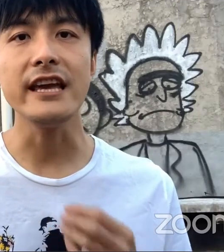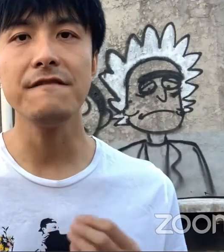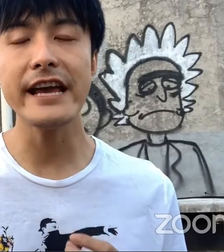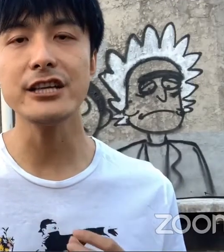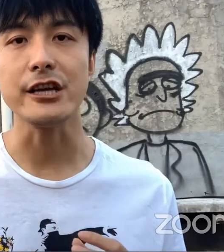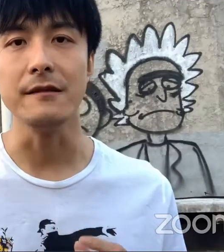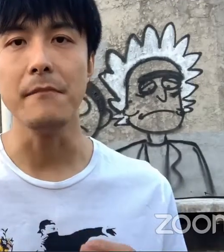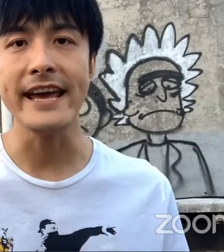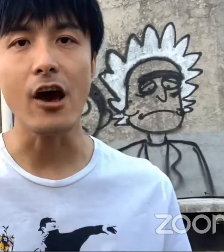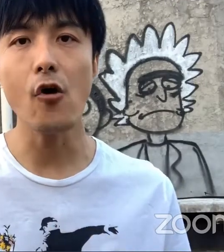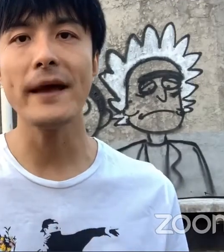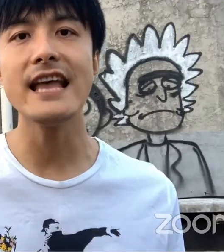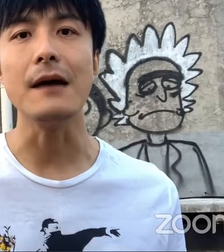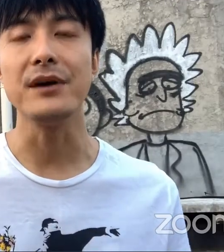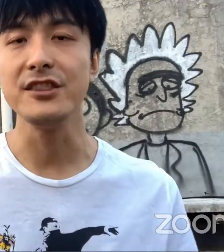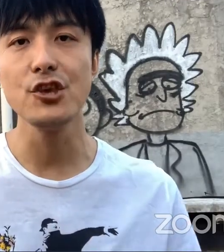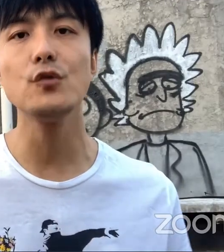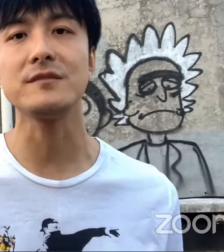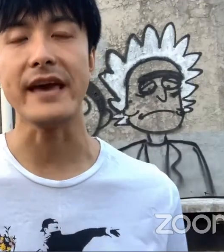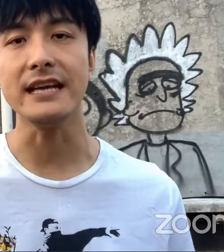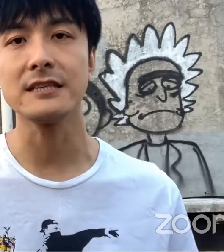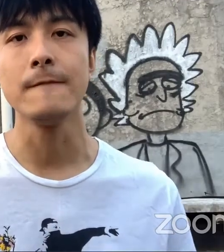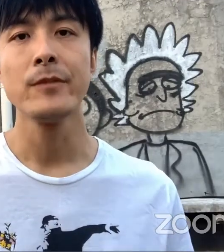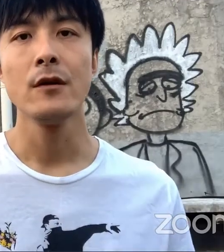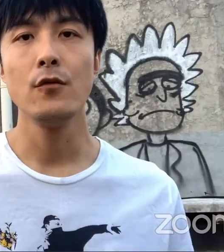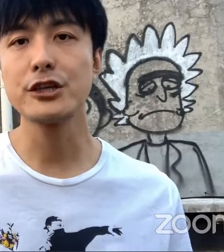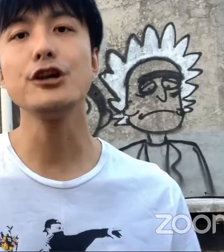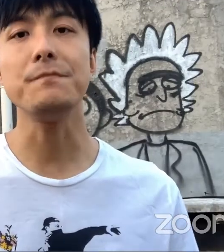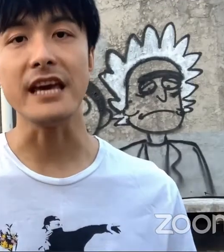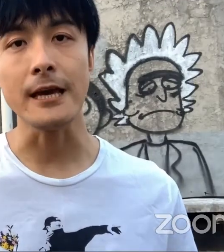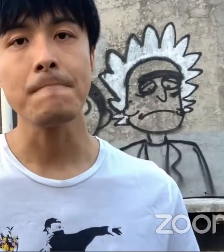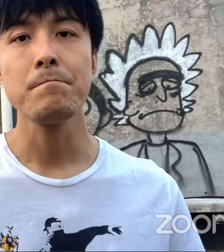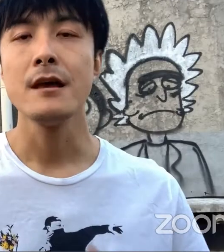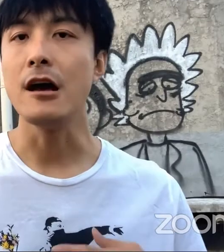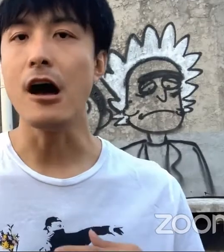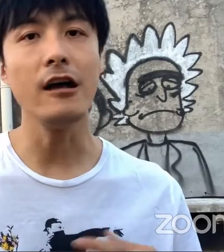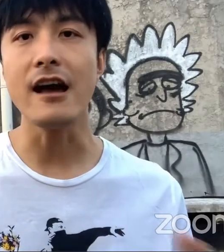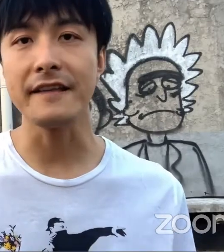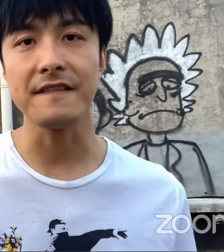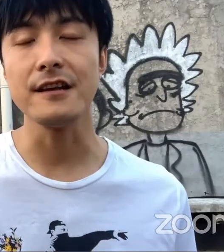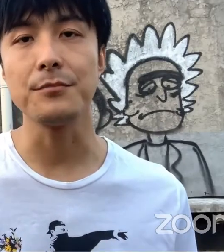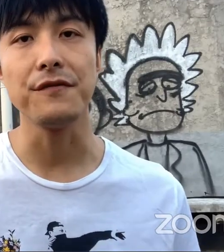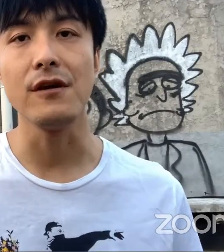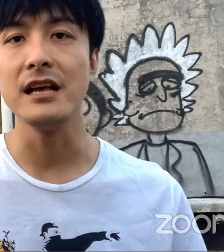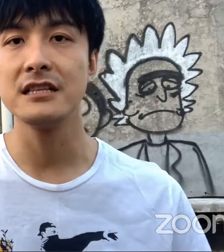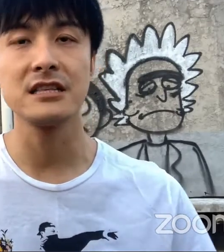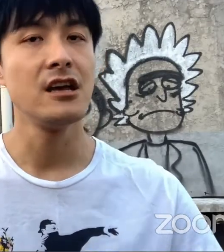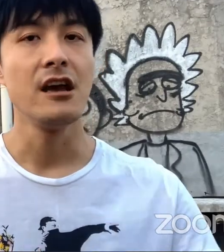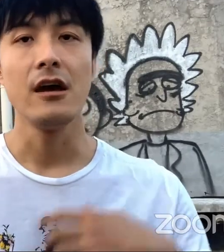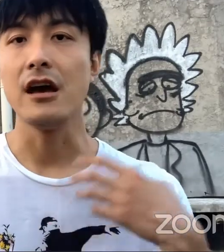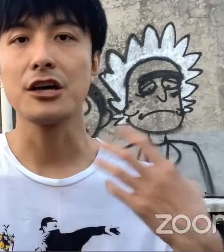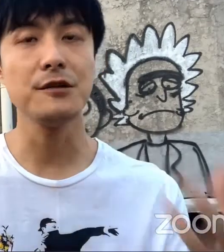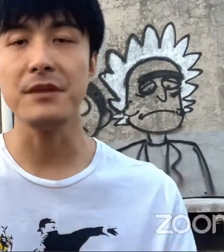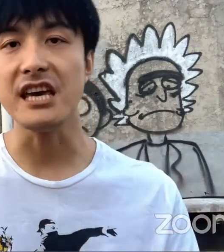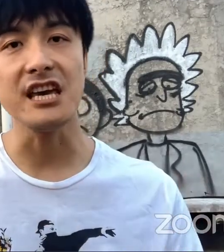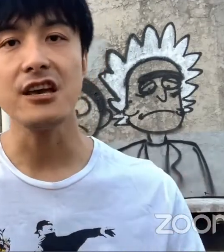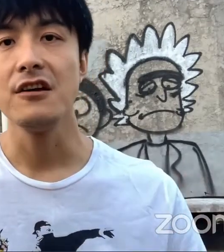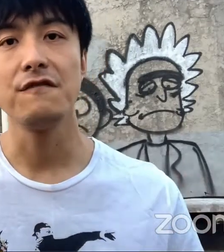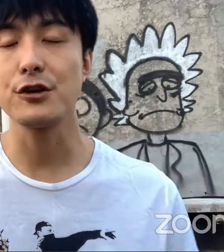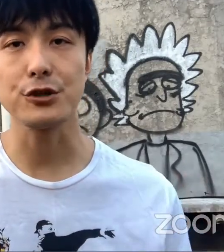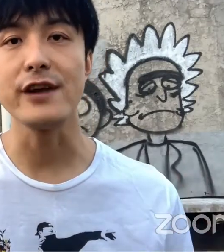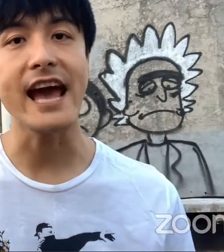our innovation may open up a new space, which could be online theater performance, could